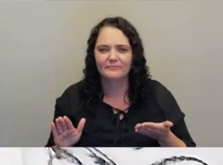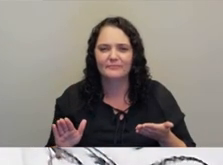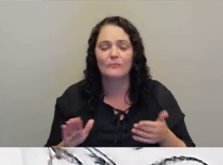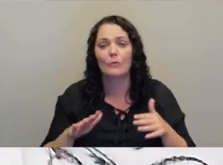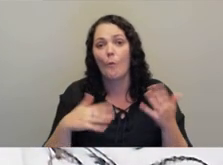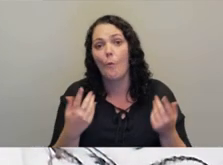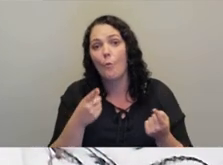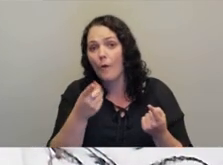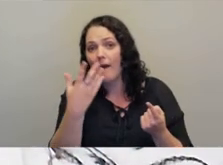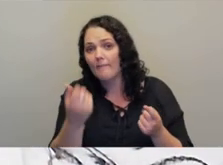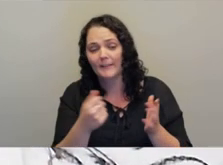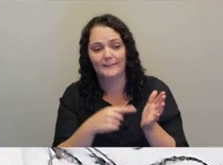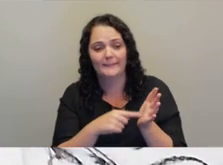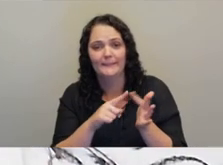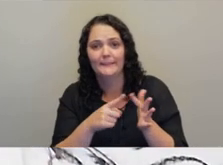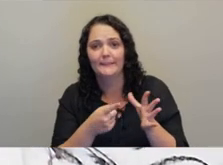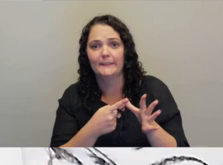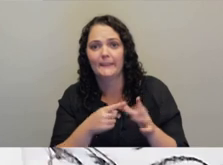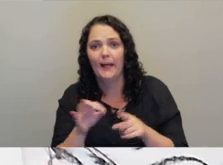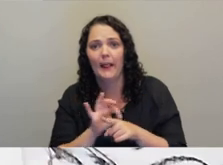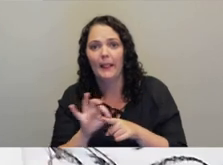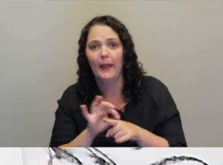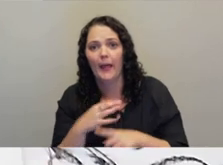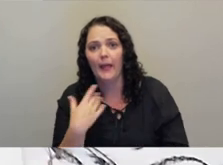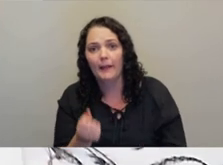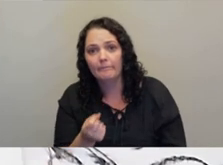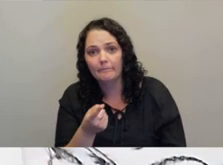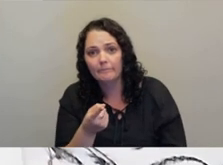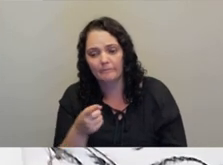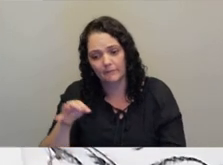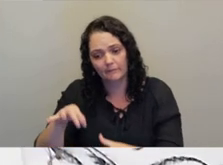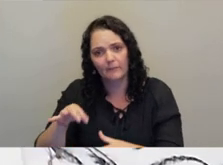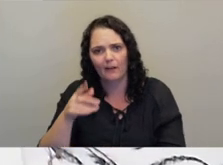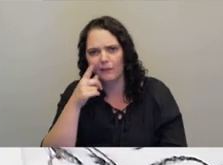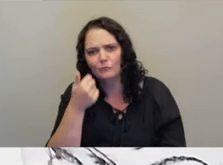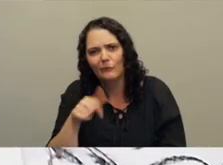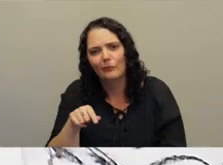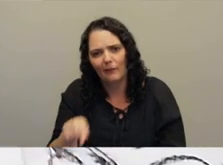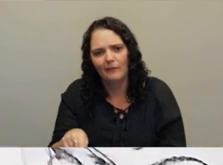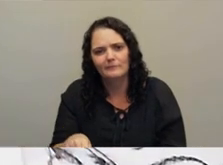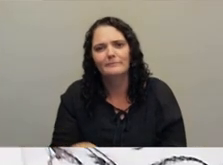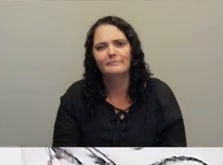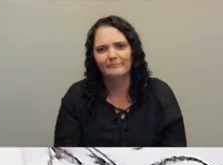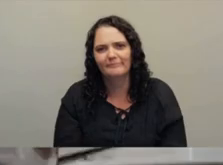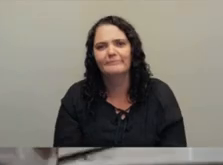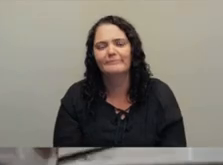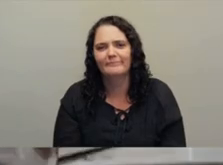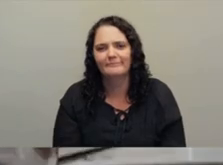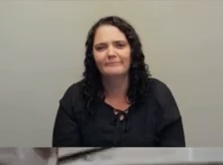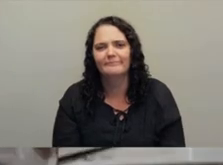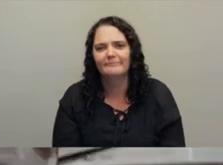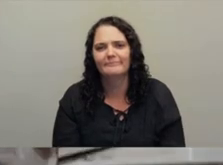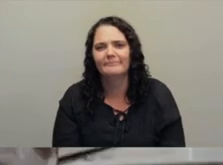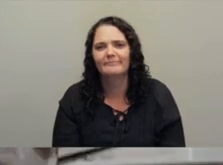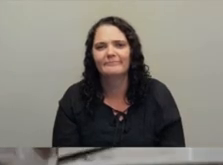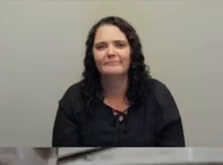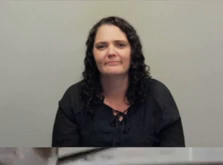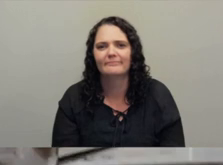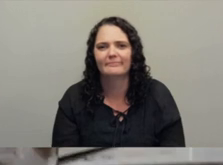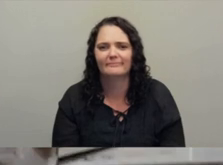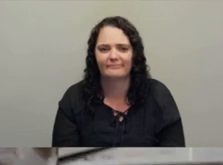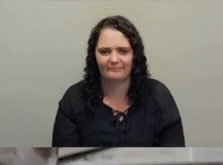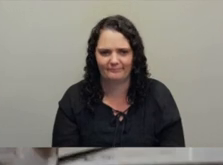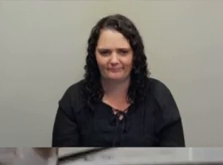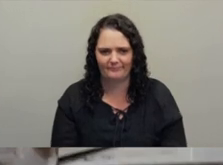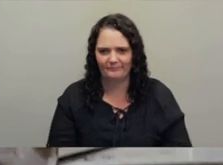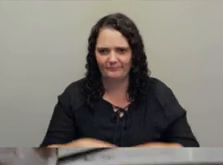work in your tea-based ink, or if you just have pencil or pen or anything else, you can work on that. All right, so now, before we get to your next drawing, and